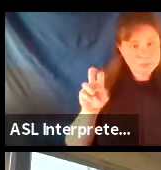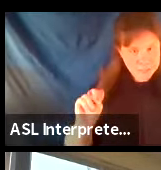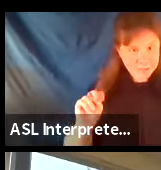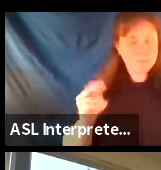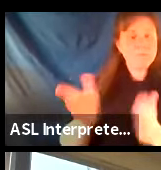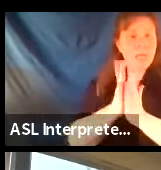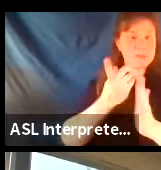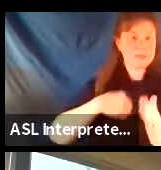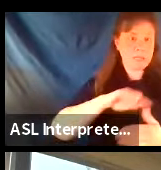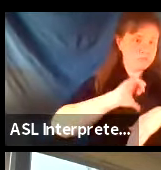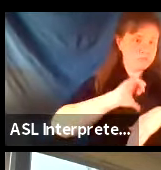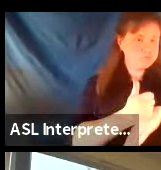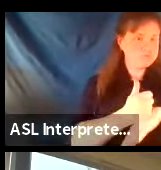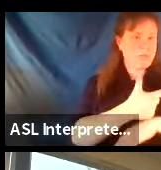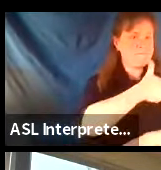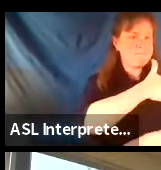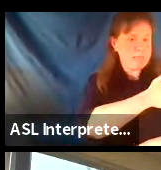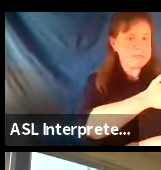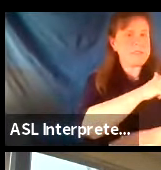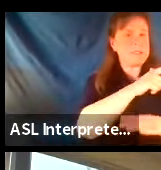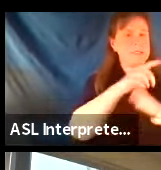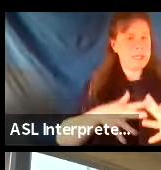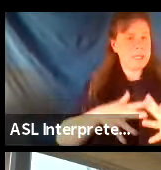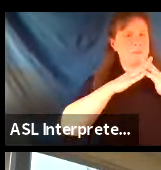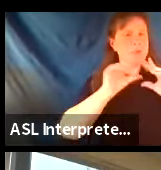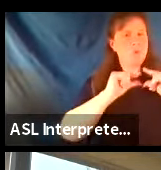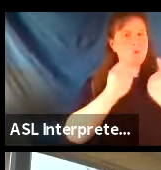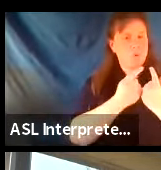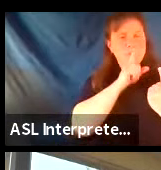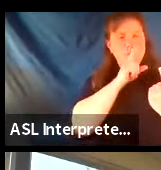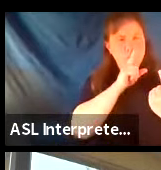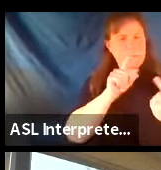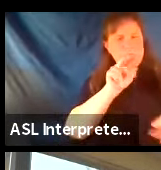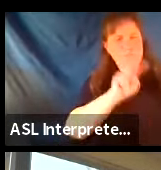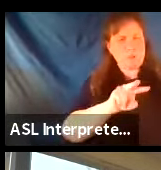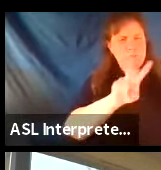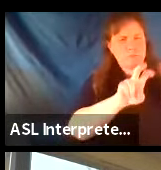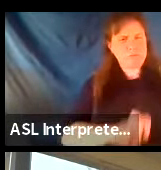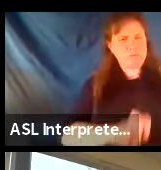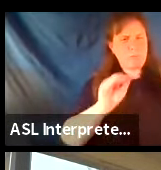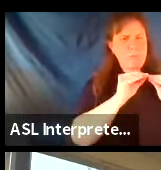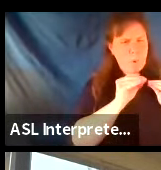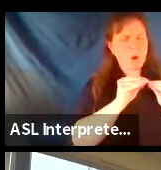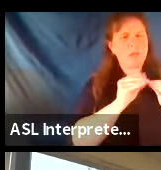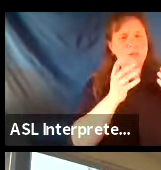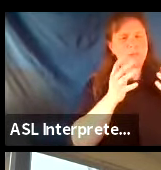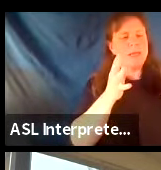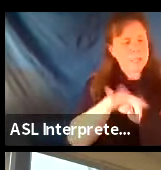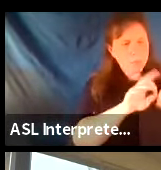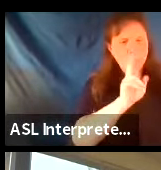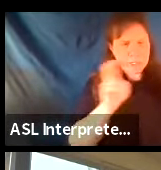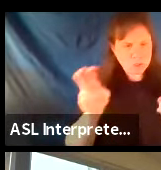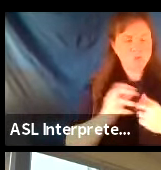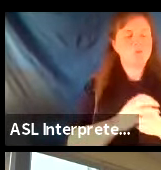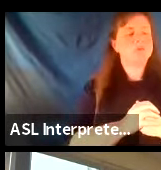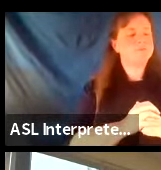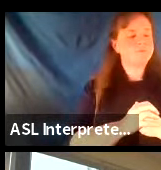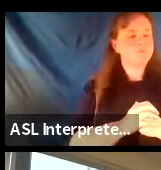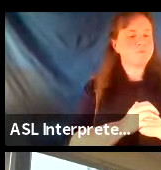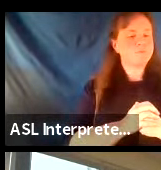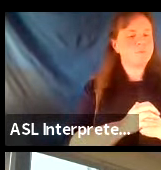vaccine implementation group, to really take a deeper dive into these really important issues, and hearing also about how, again, to make sure this